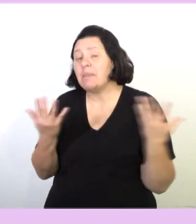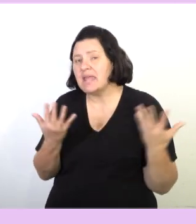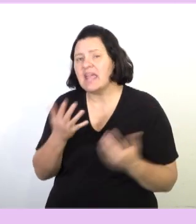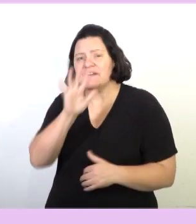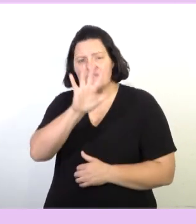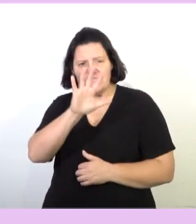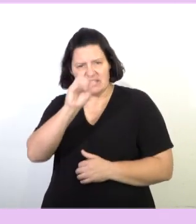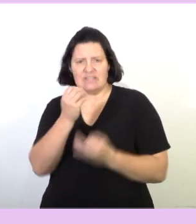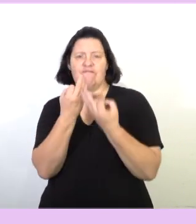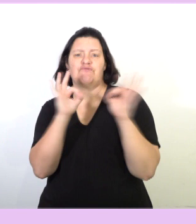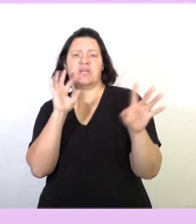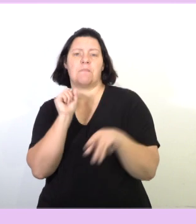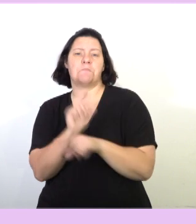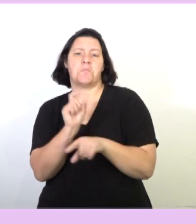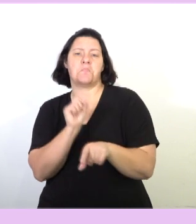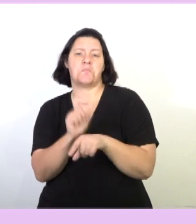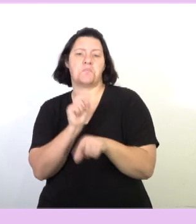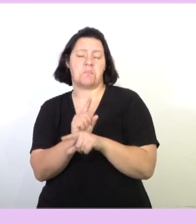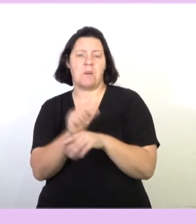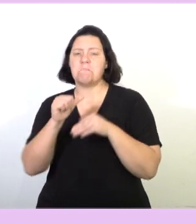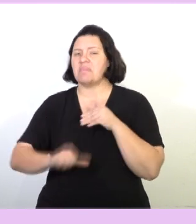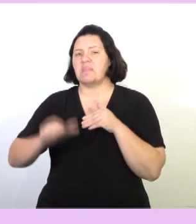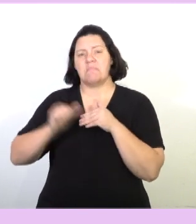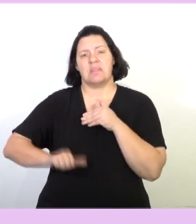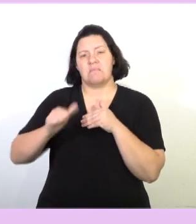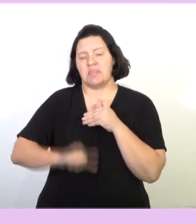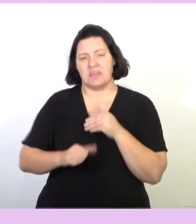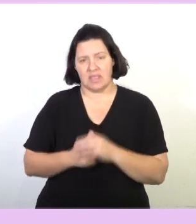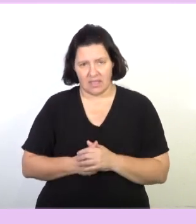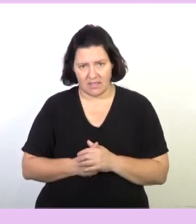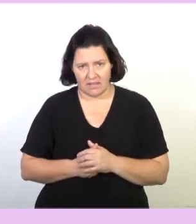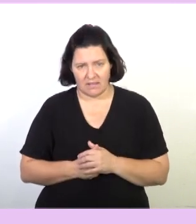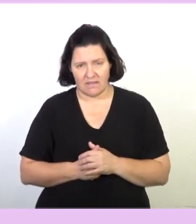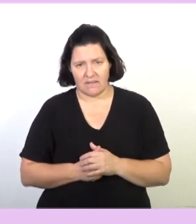gets 50 free text messages every month.